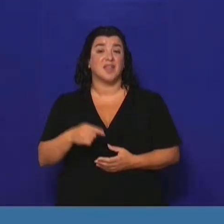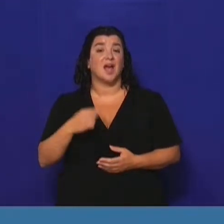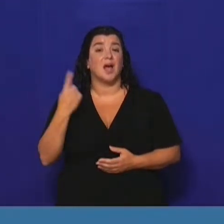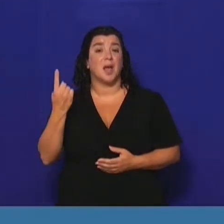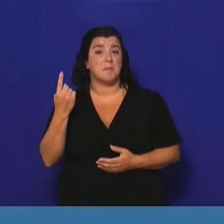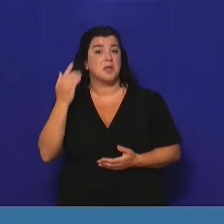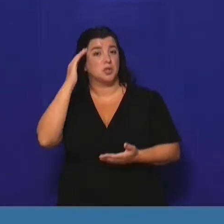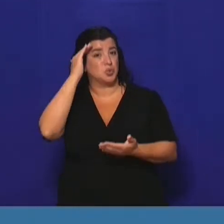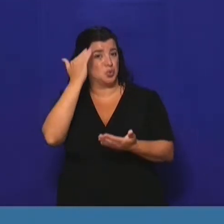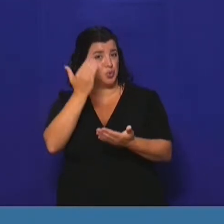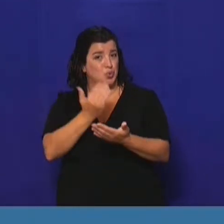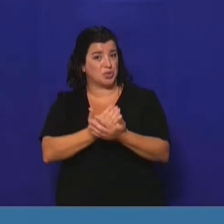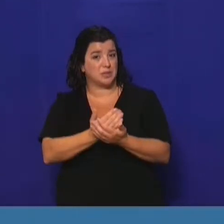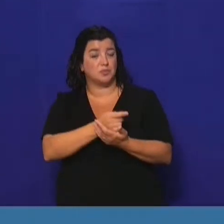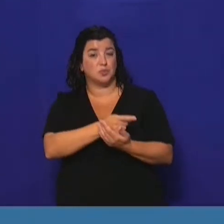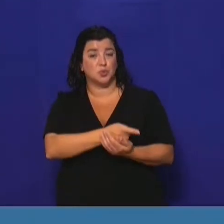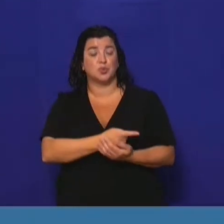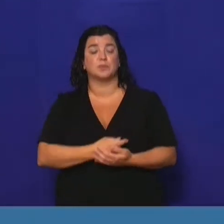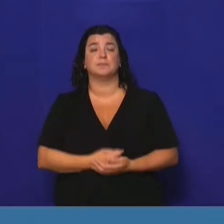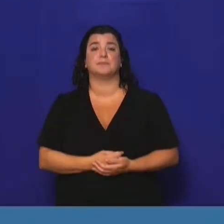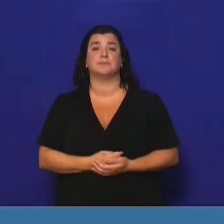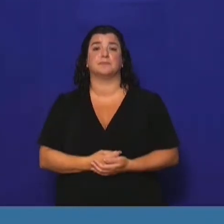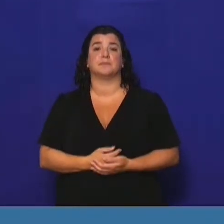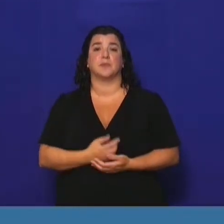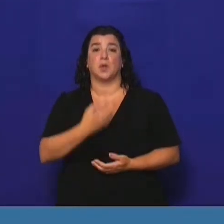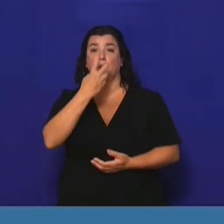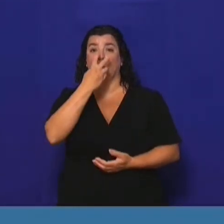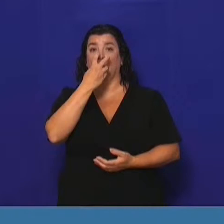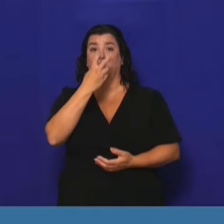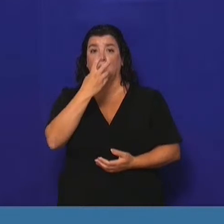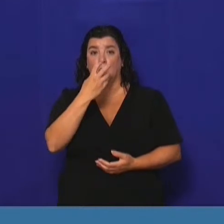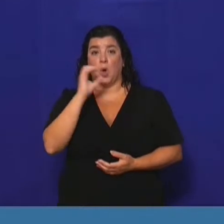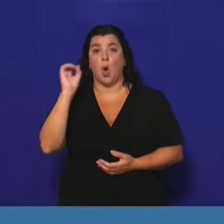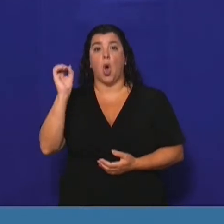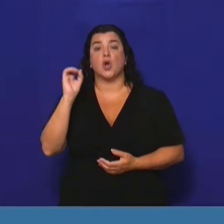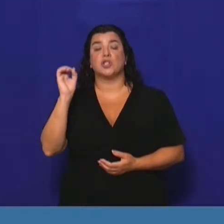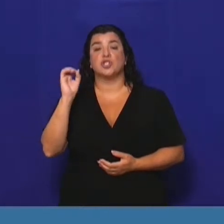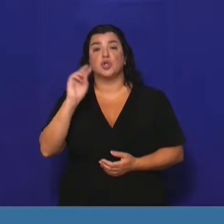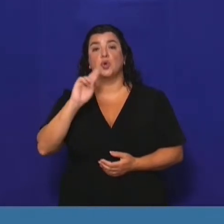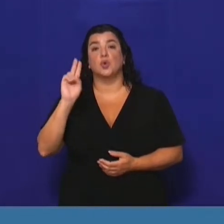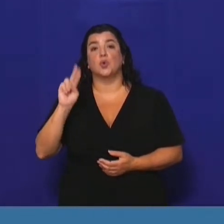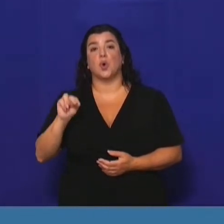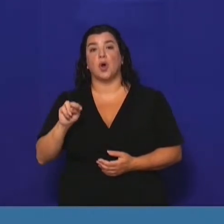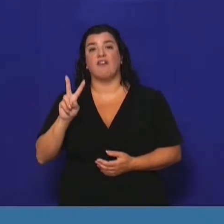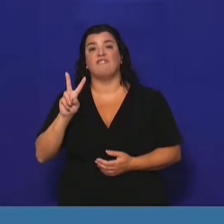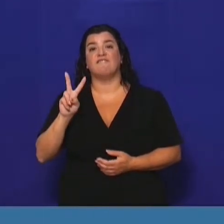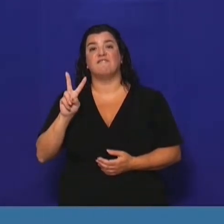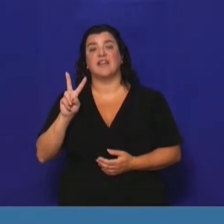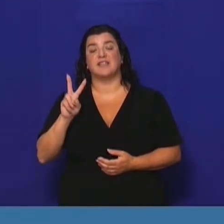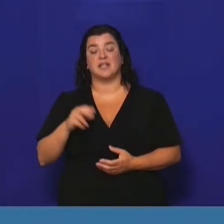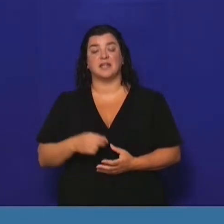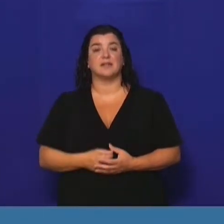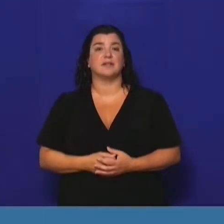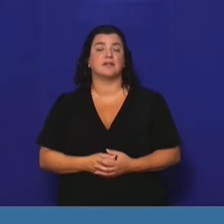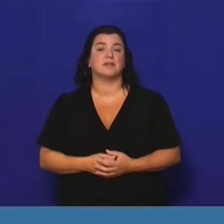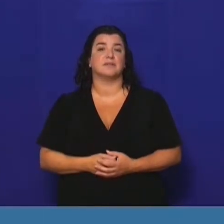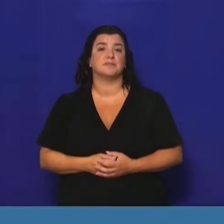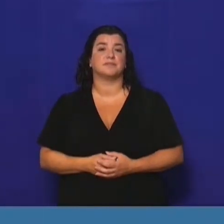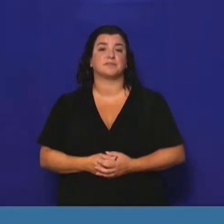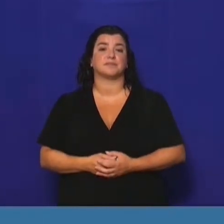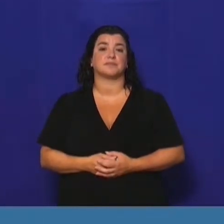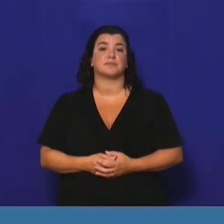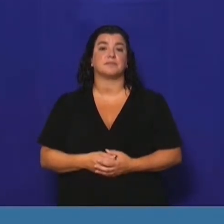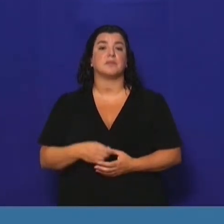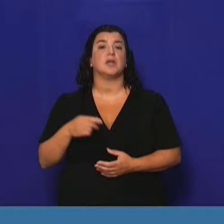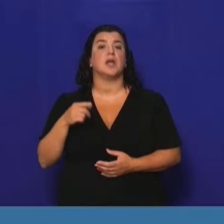l-assistenza permezz tal-oxygen supply permezz tal-ventilators u hemmhekk meta bħalmedna għandek persuni